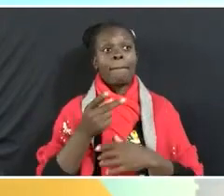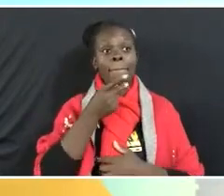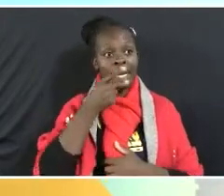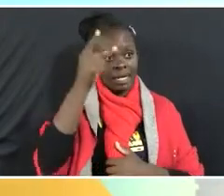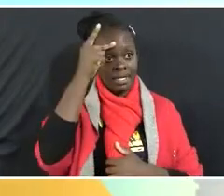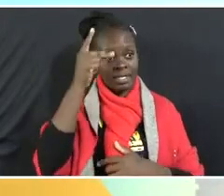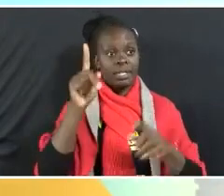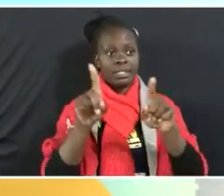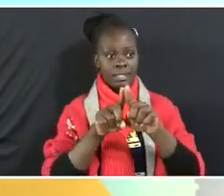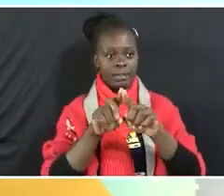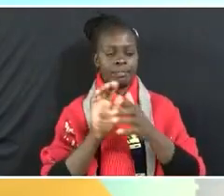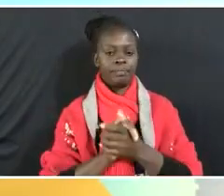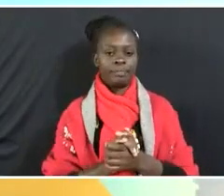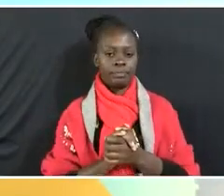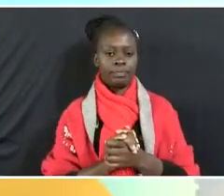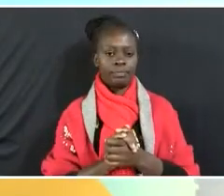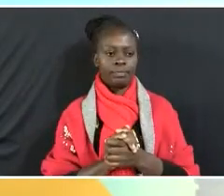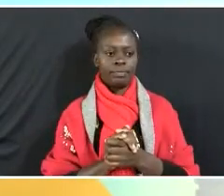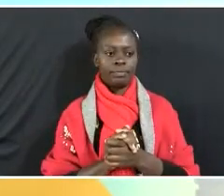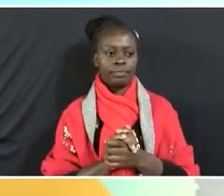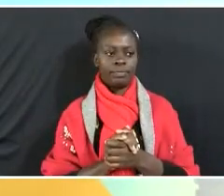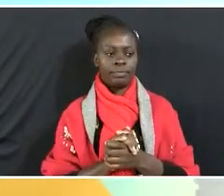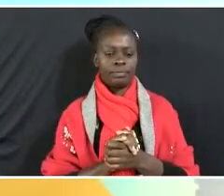is the role of parents to take care of them.